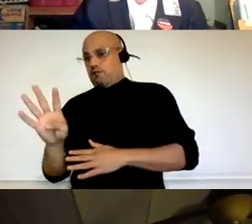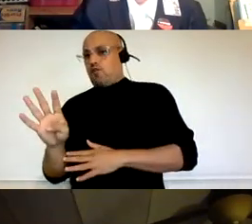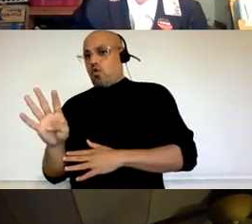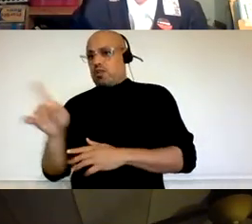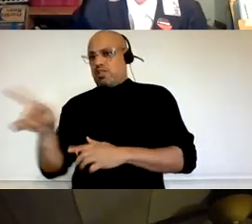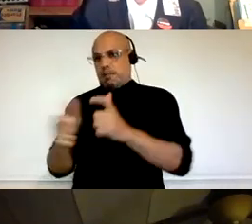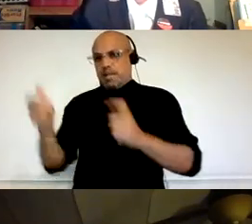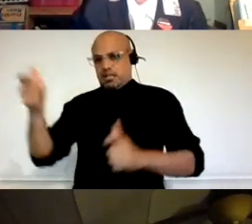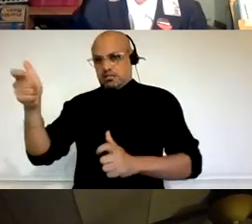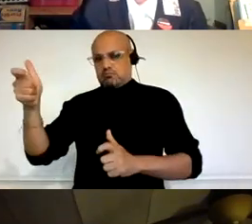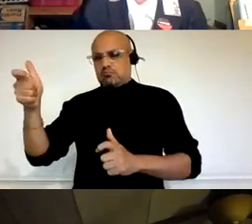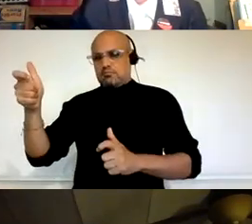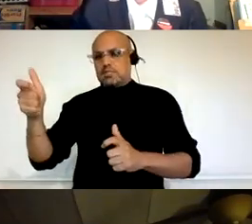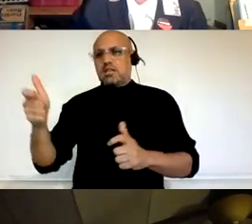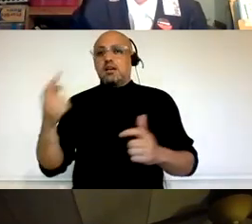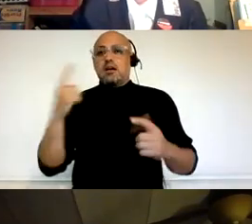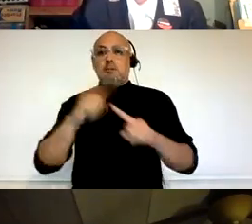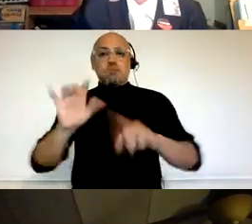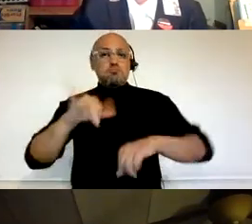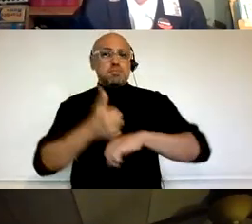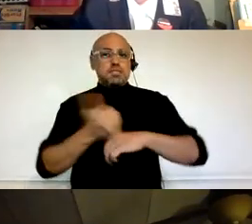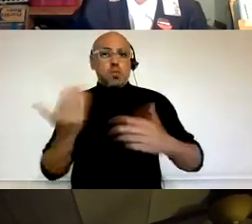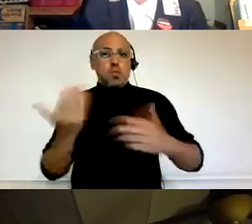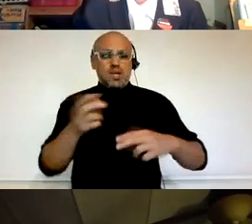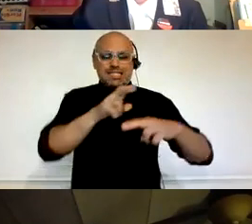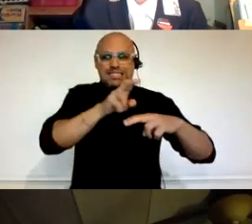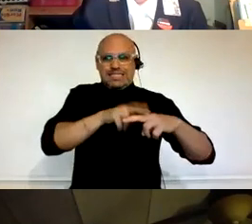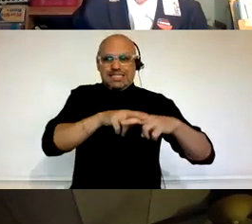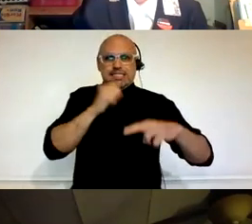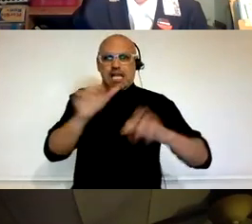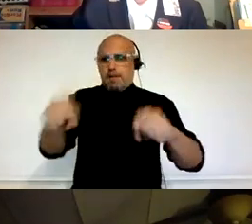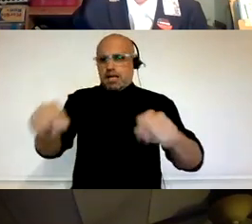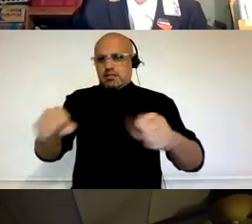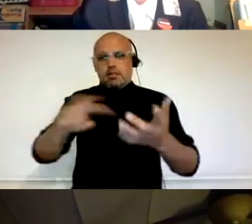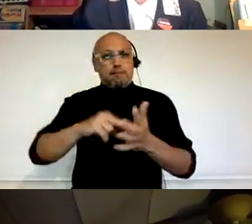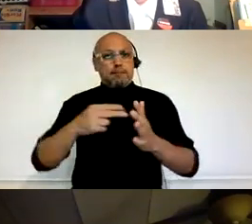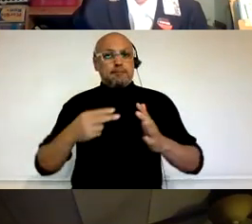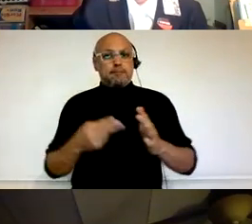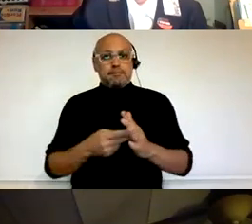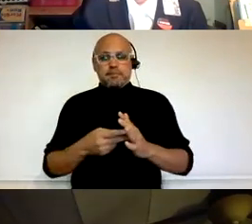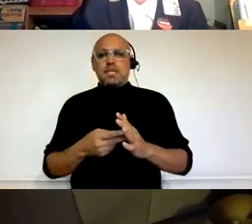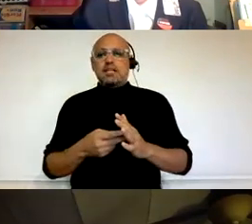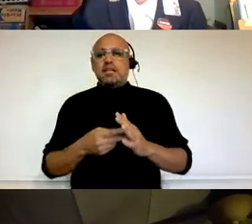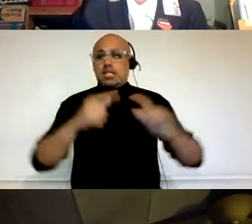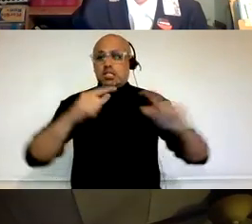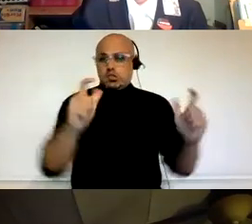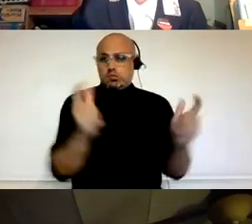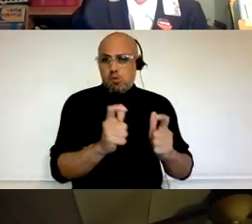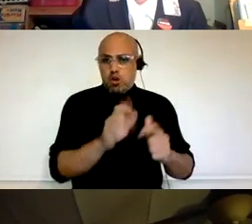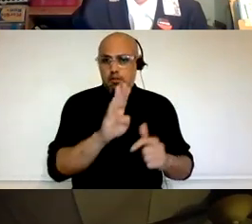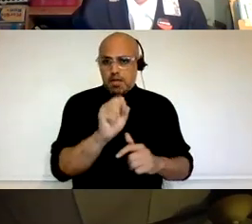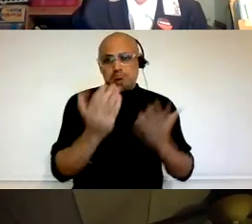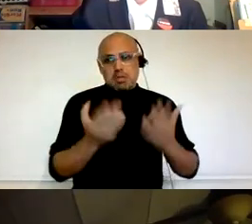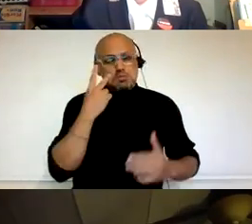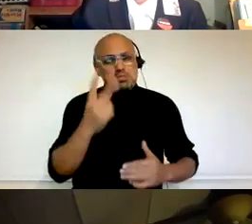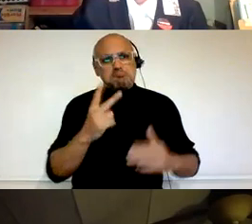largest. But we are basing this on seats and not on capacity. So therefore, on a smaller bus, you may see up